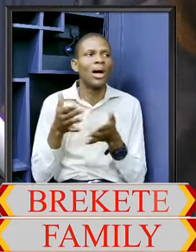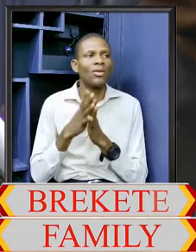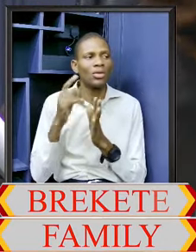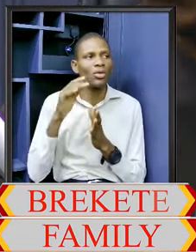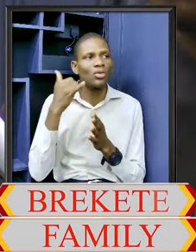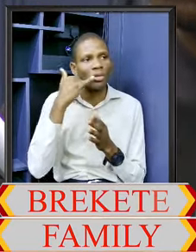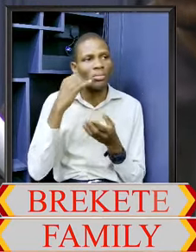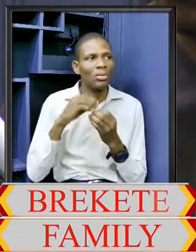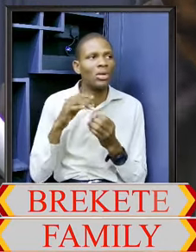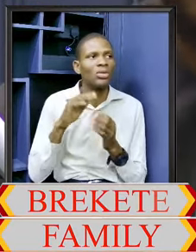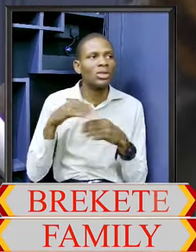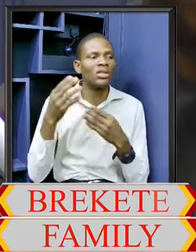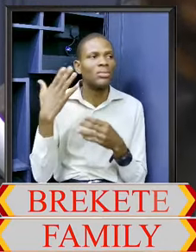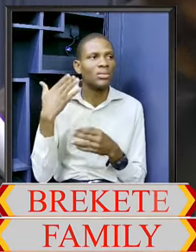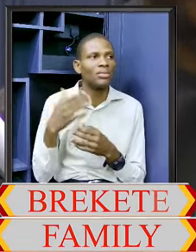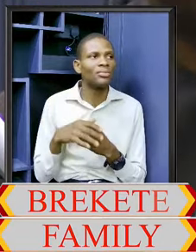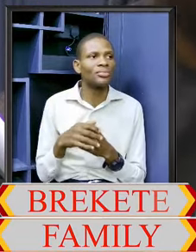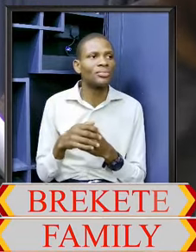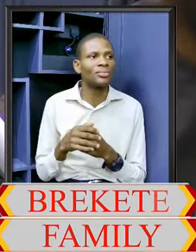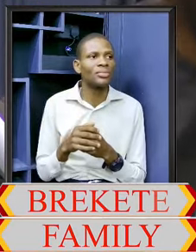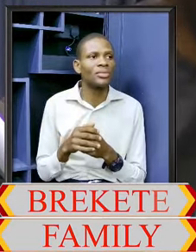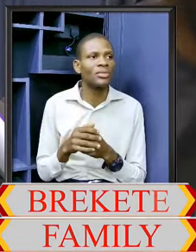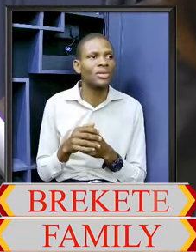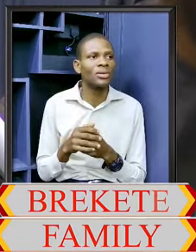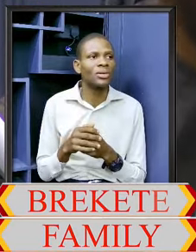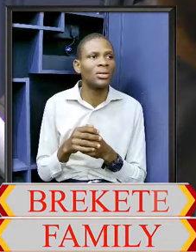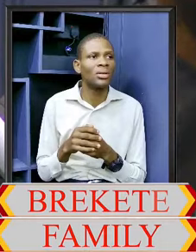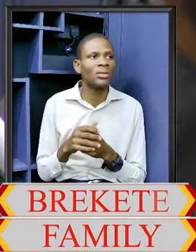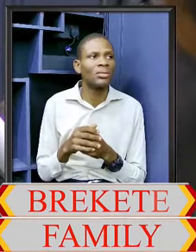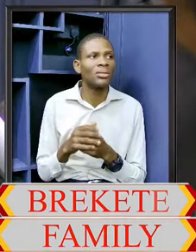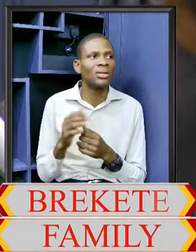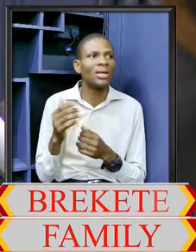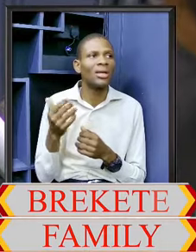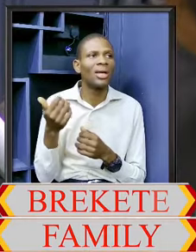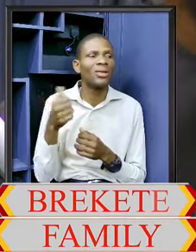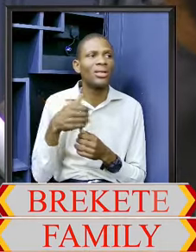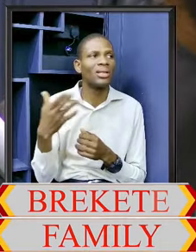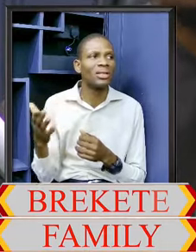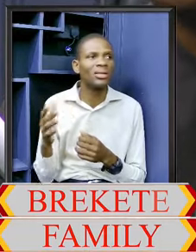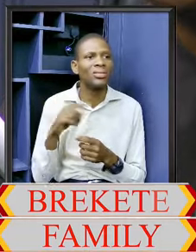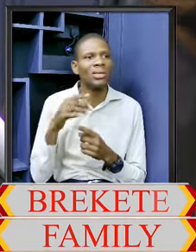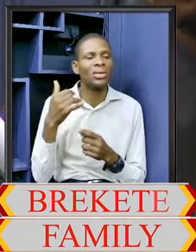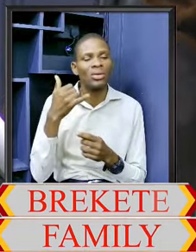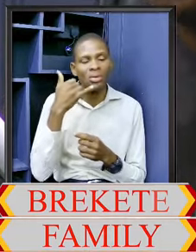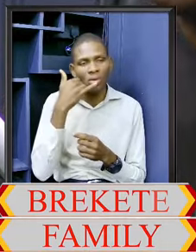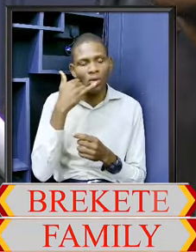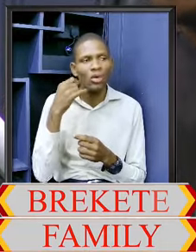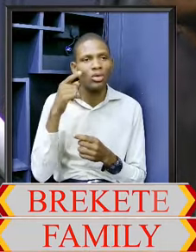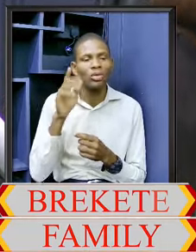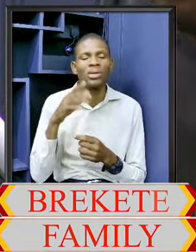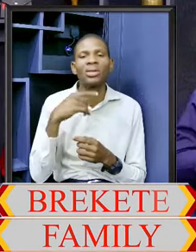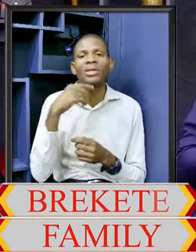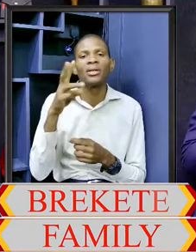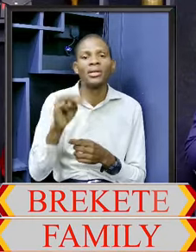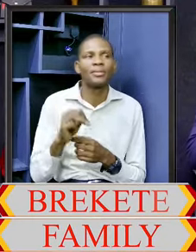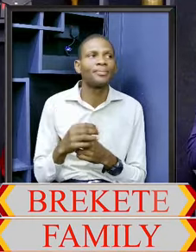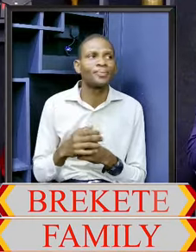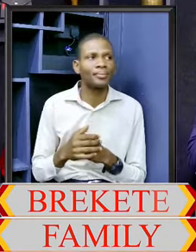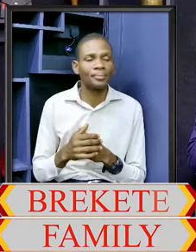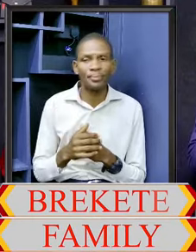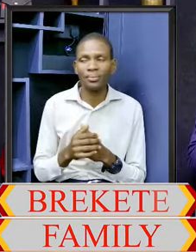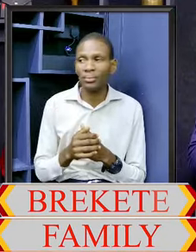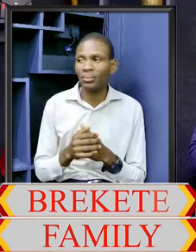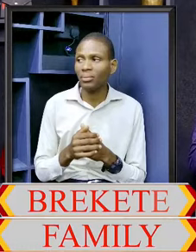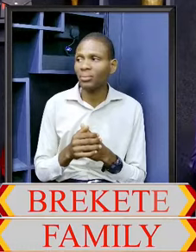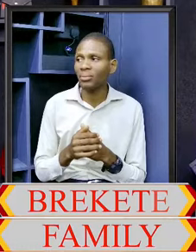number, but I know say you don't give your number before. So any other thing where they want to know, when they call you, you go tell them about them.